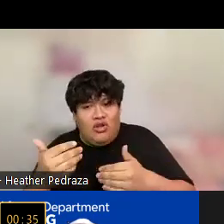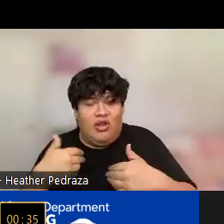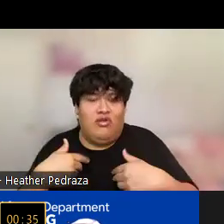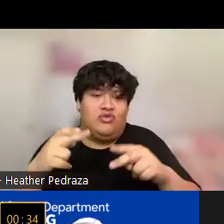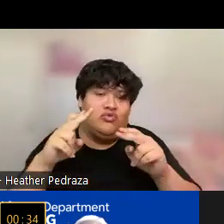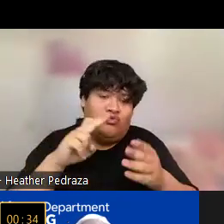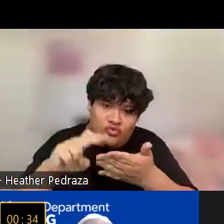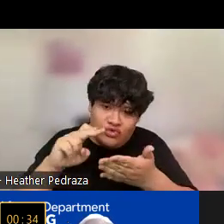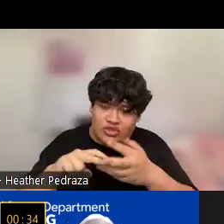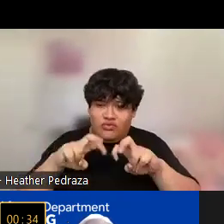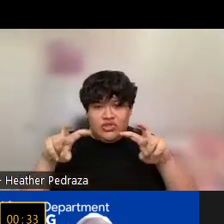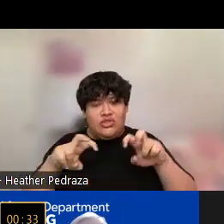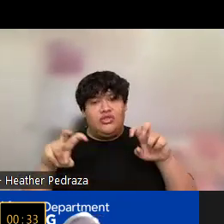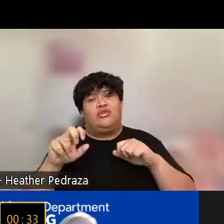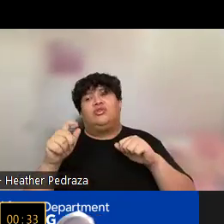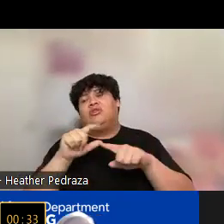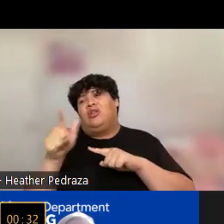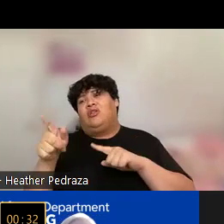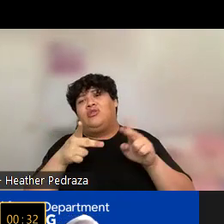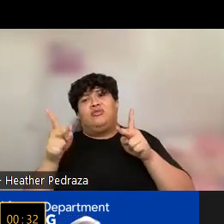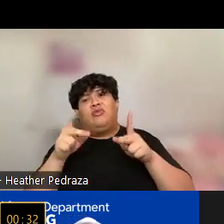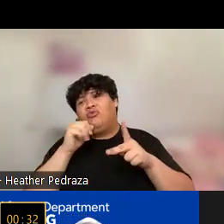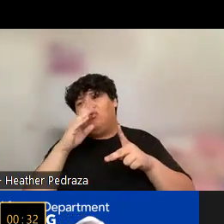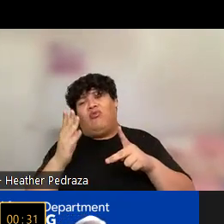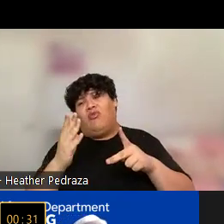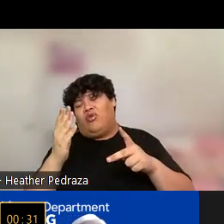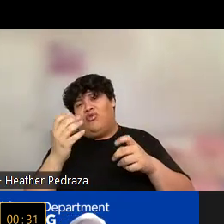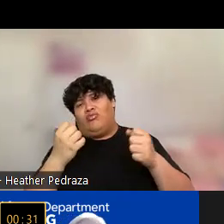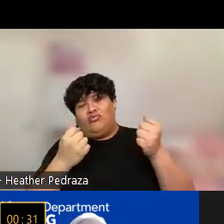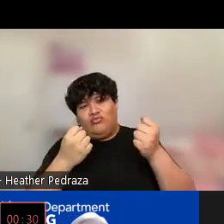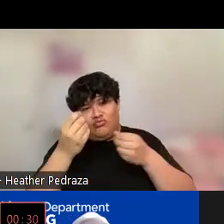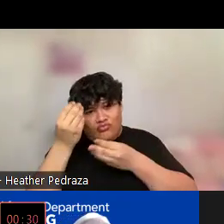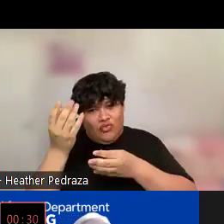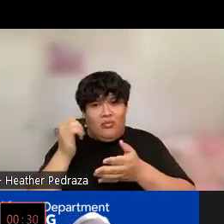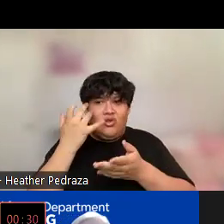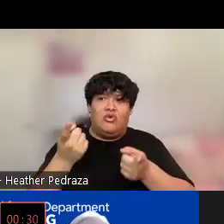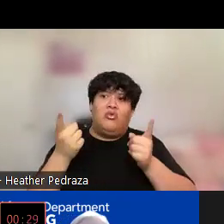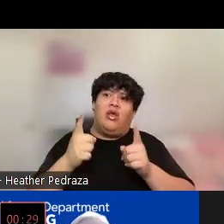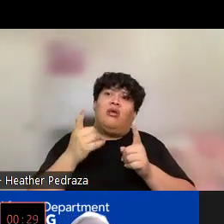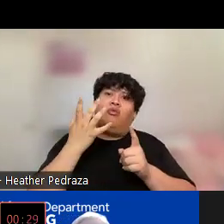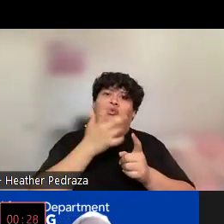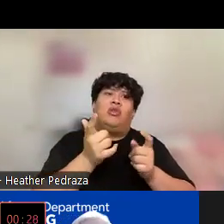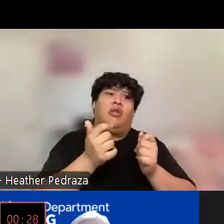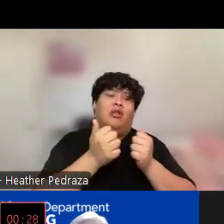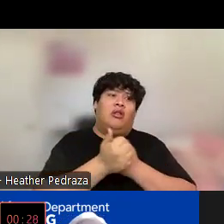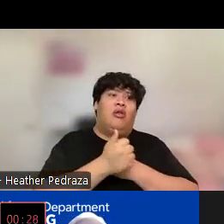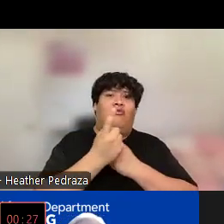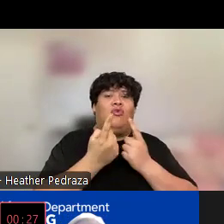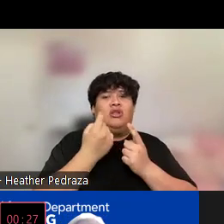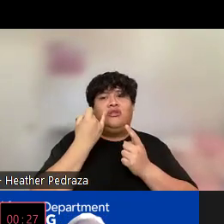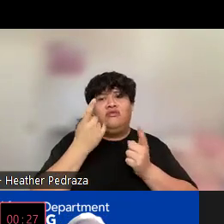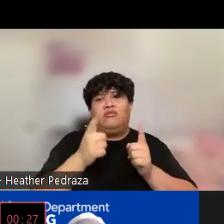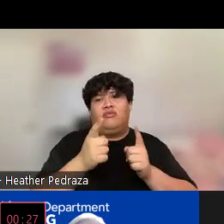There's research that shows that people do not report because they are fearful of what will happen to their loved one. It's out there,